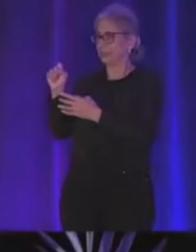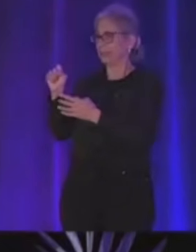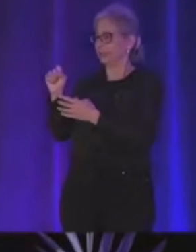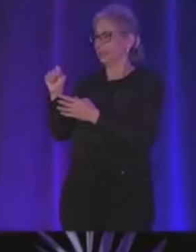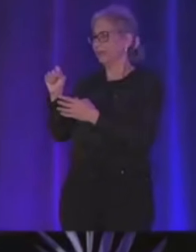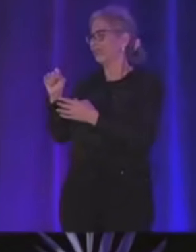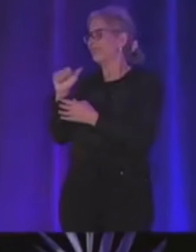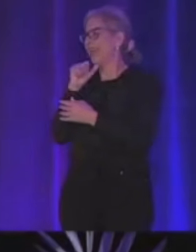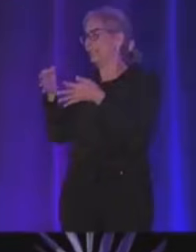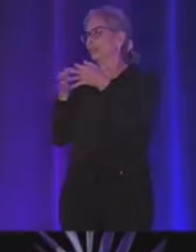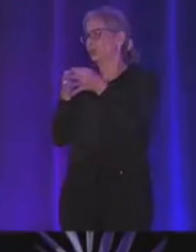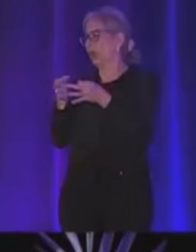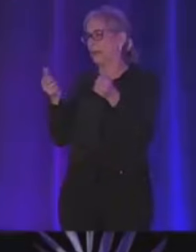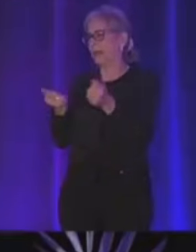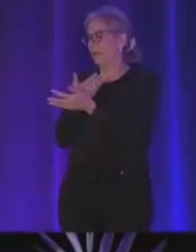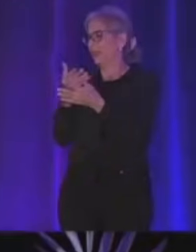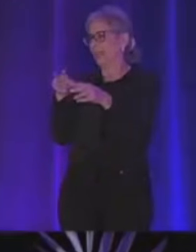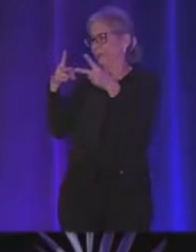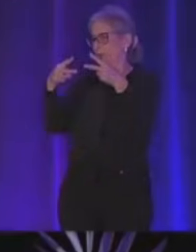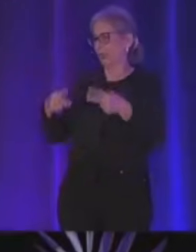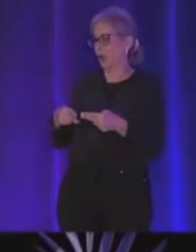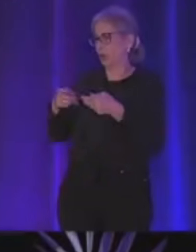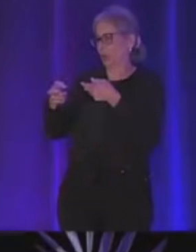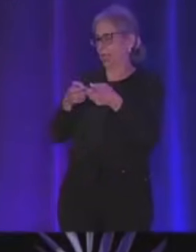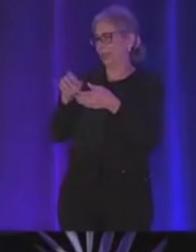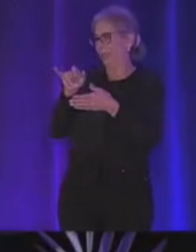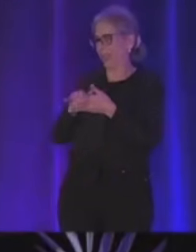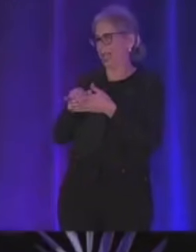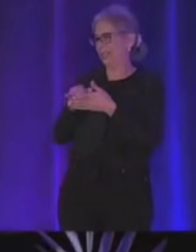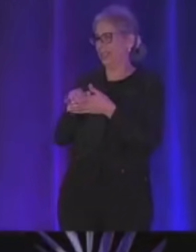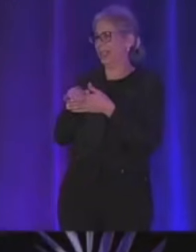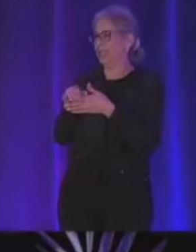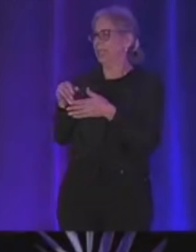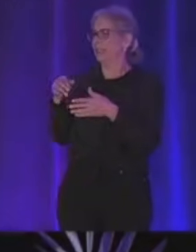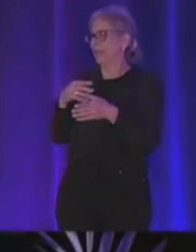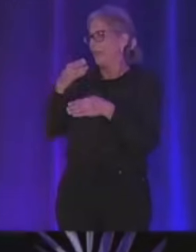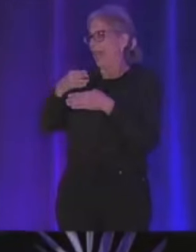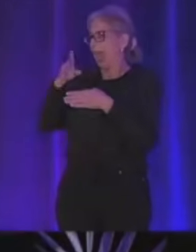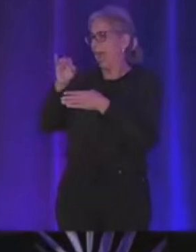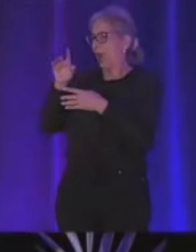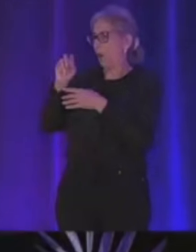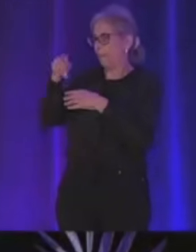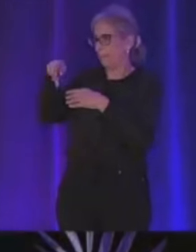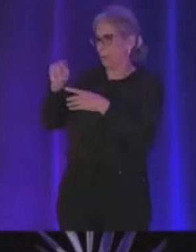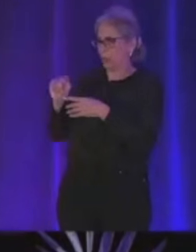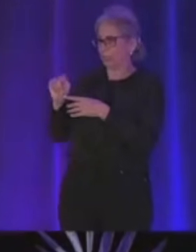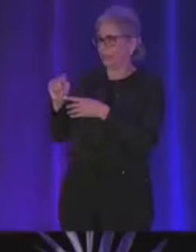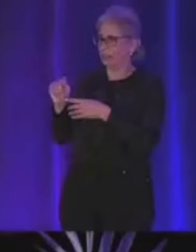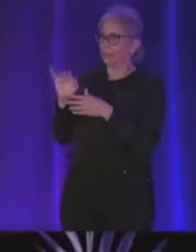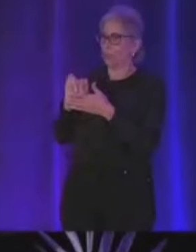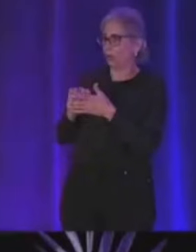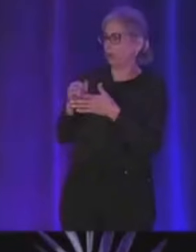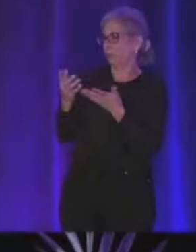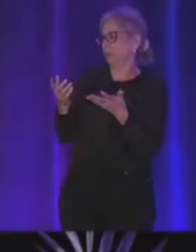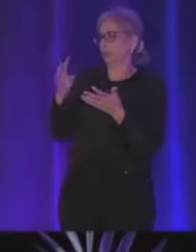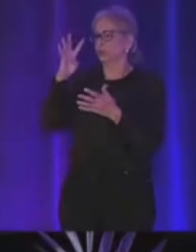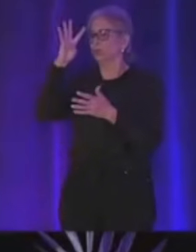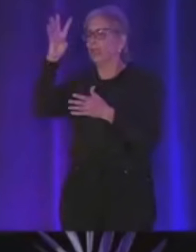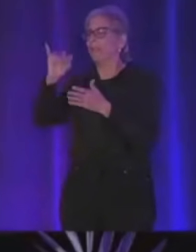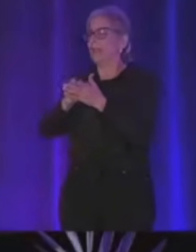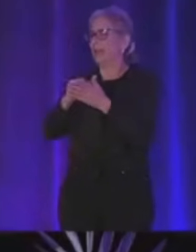into the different ways that code will handle JSX syntax, if it should output that syntax or the equivalent react.createElement or